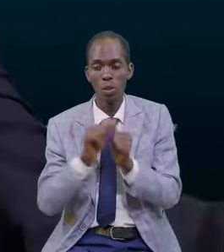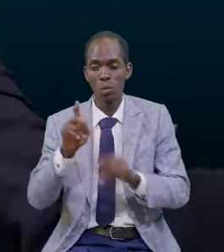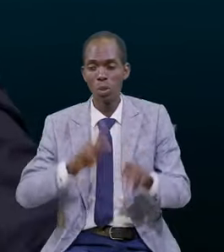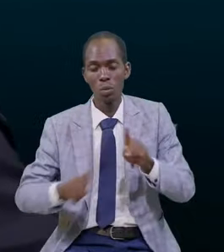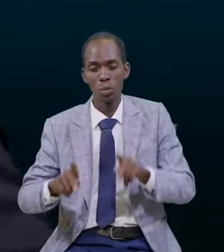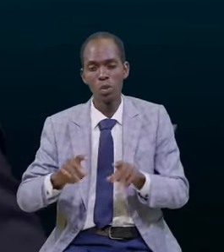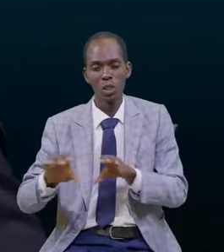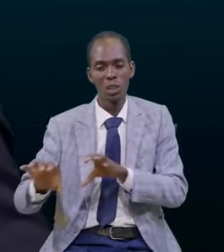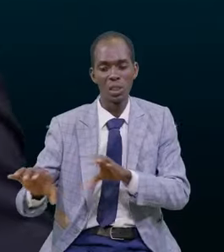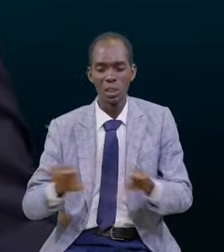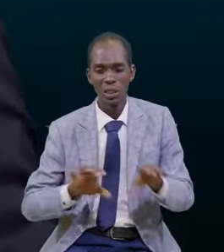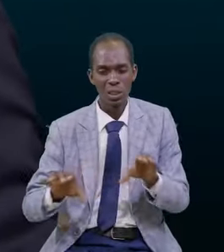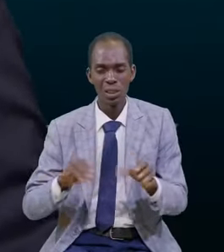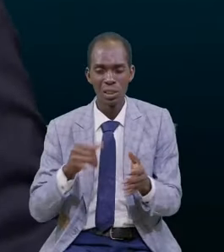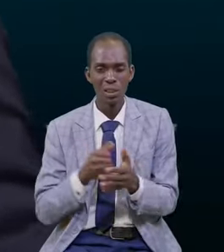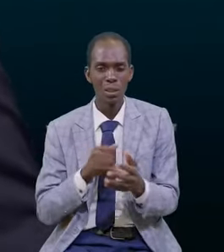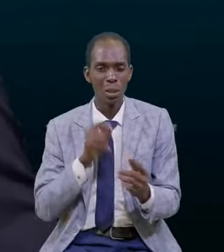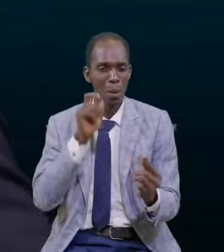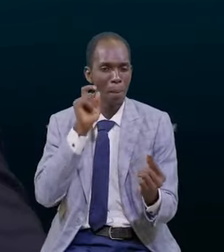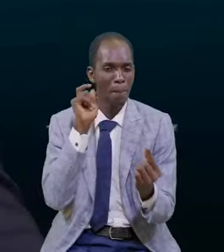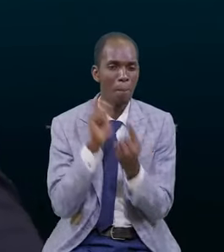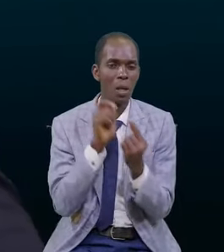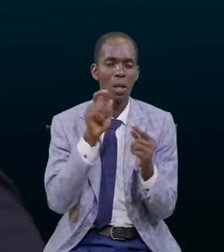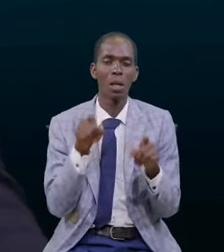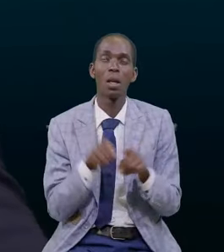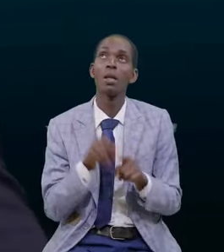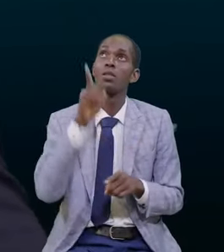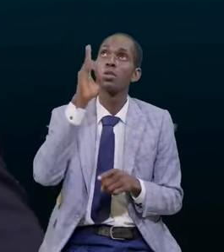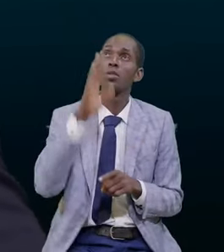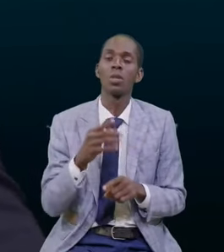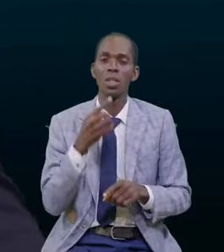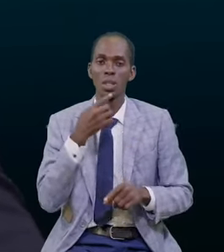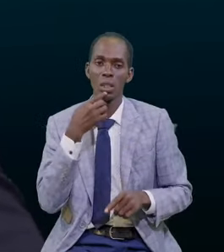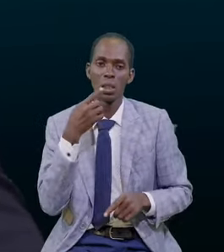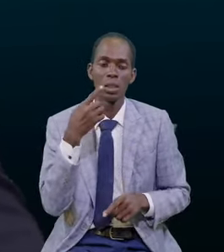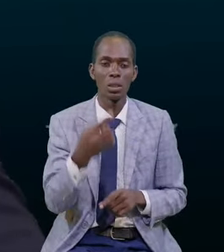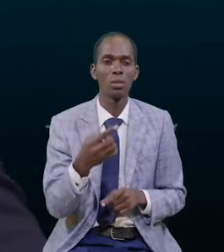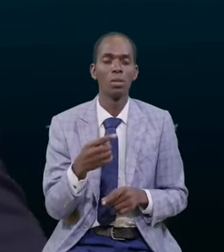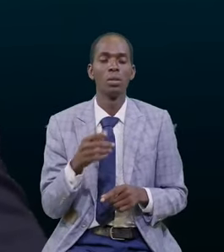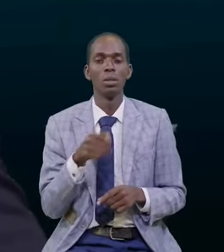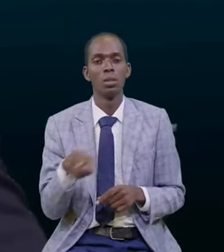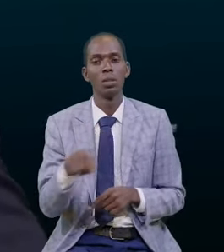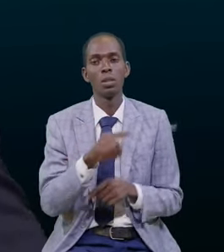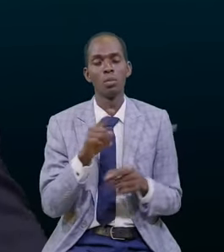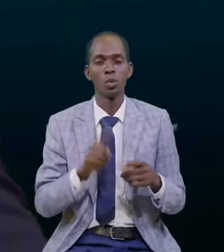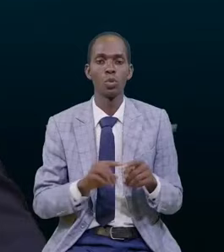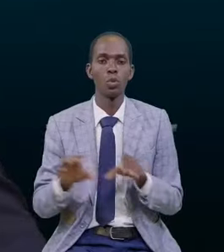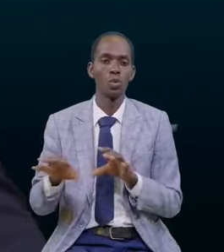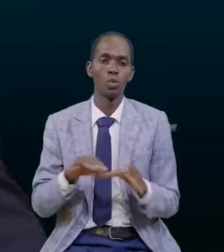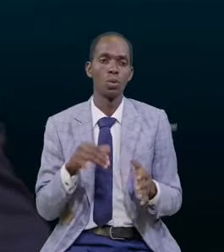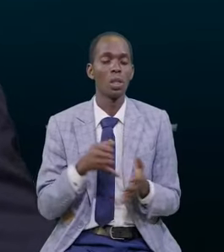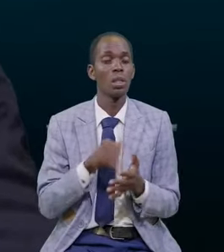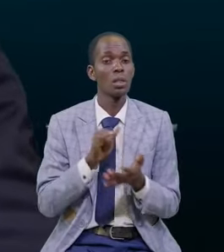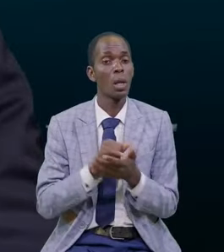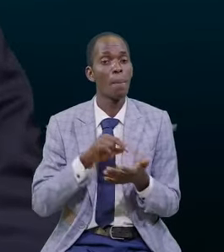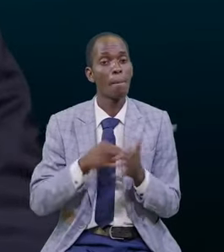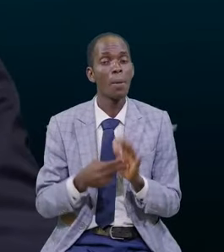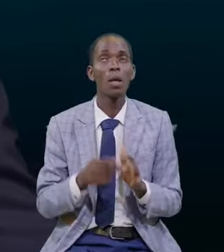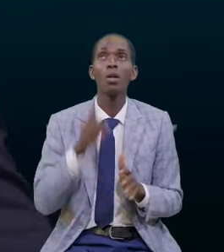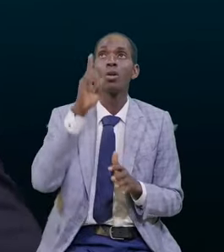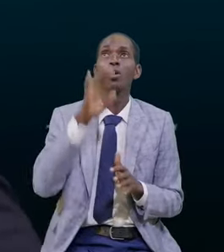of the shik glory came down upon that place as evidence that God is well pleased with what has been done